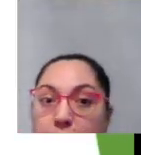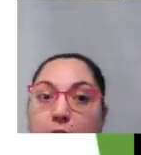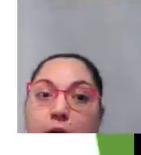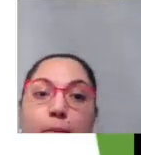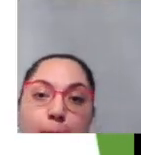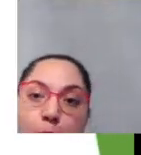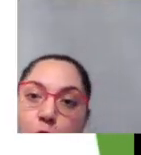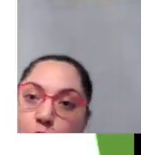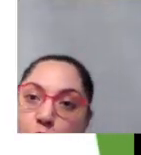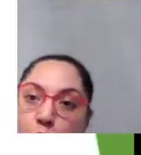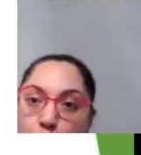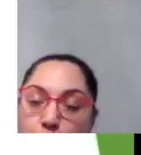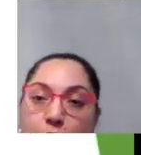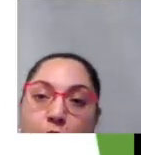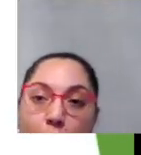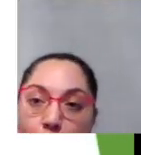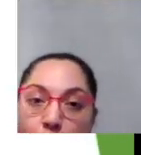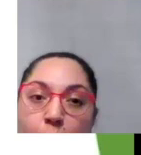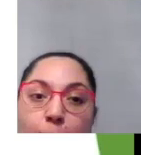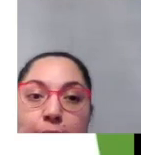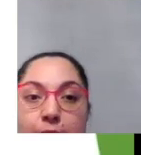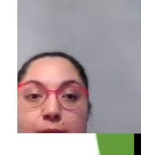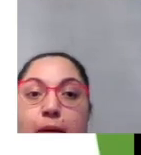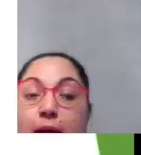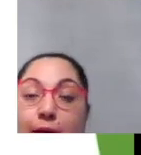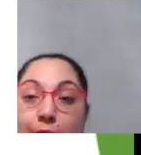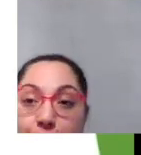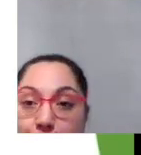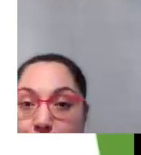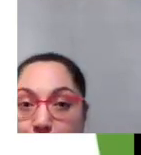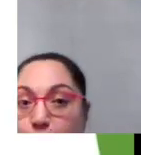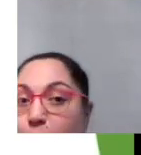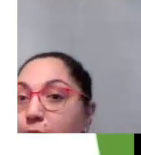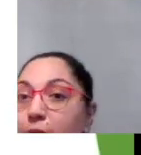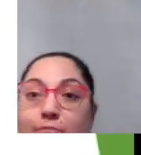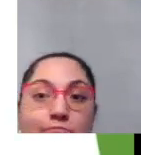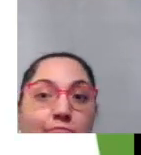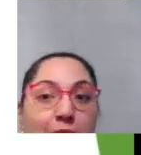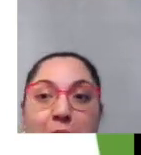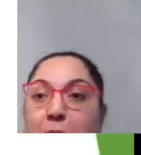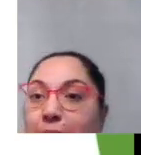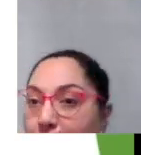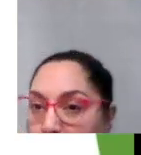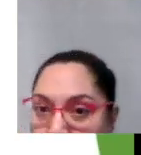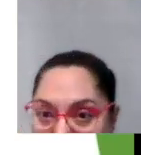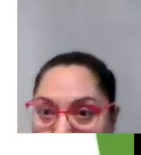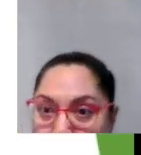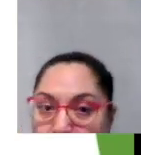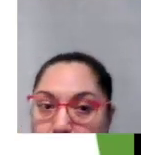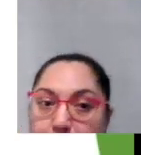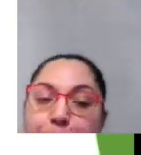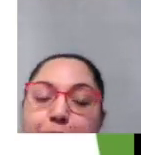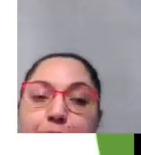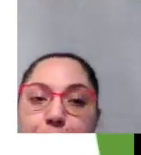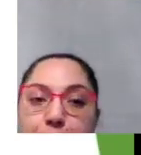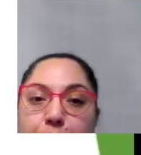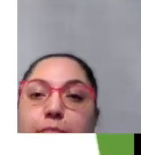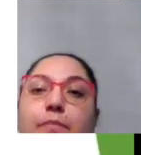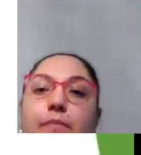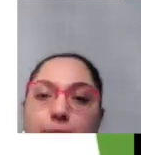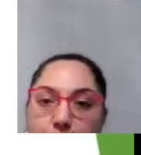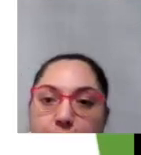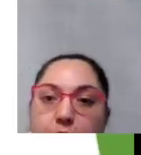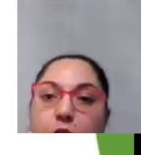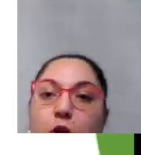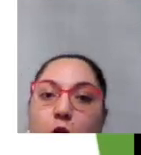email. And that is my contact information. I believe you also were receiving a set of these slides. Thank you. Yes, they will.